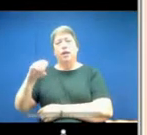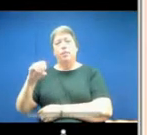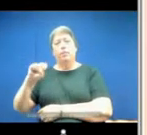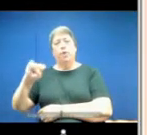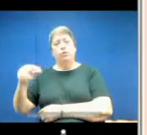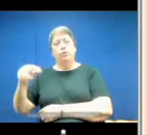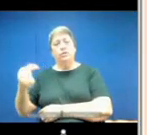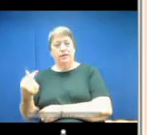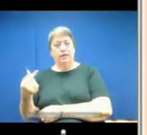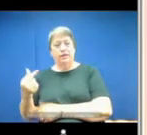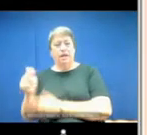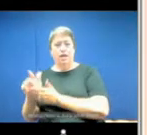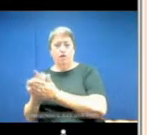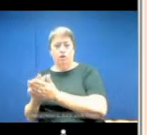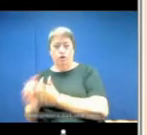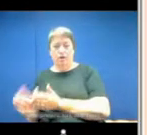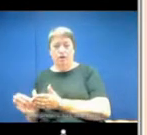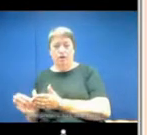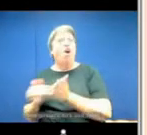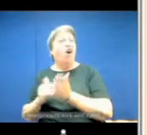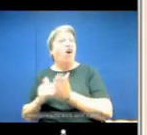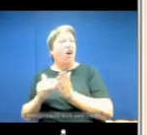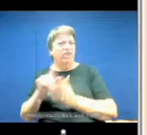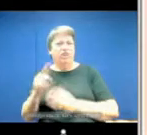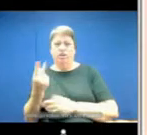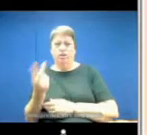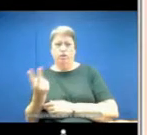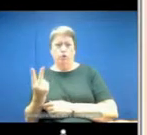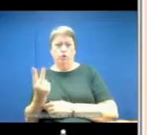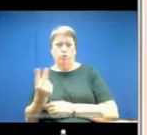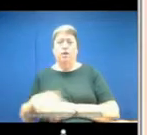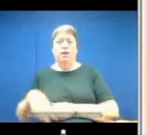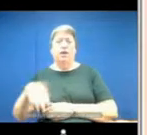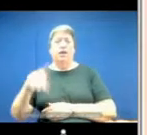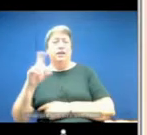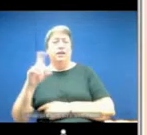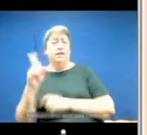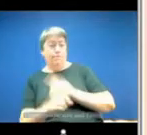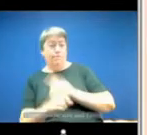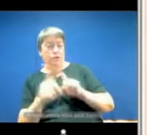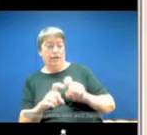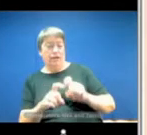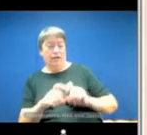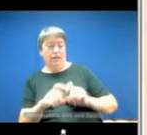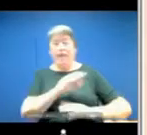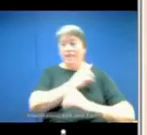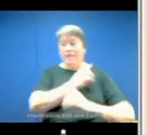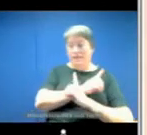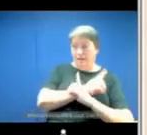Generally, they'll just be the two attorneys, the deposing and the defending, but sometimes there'll be more.